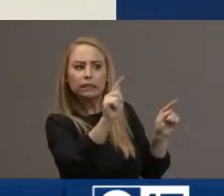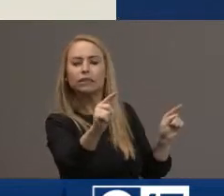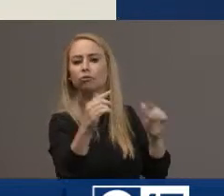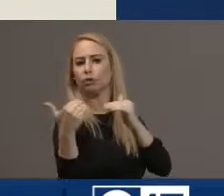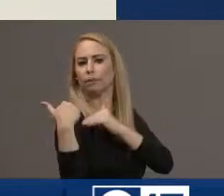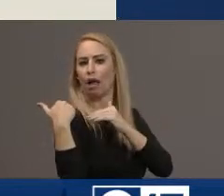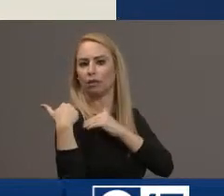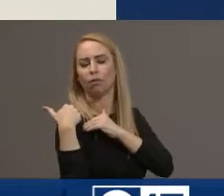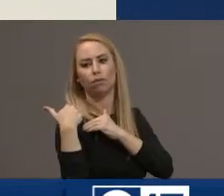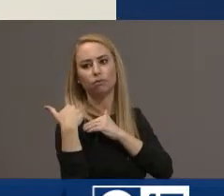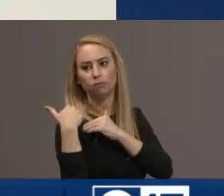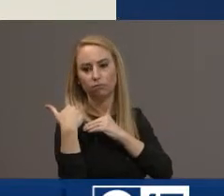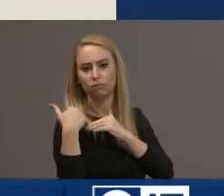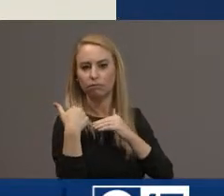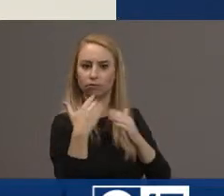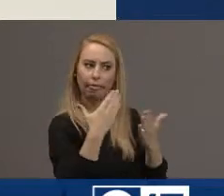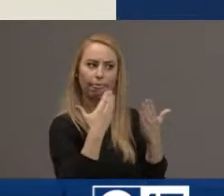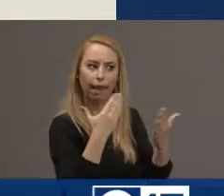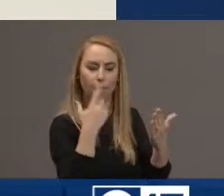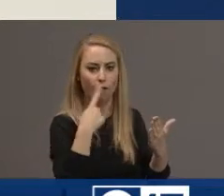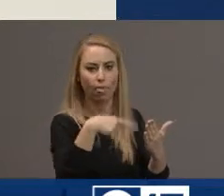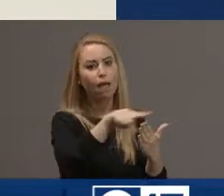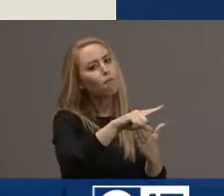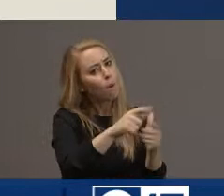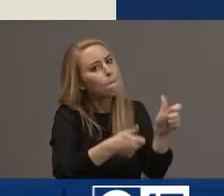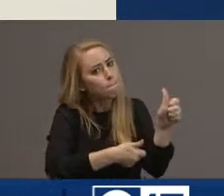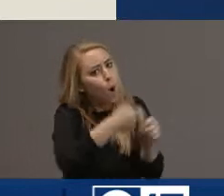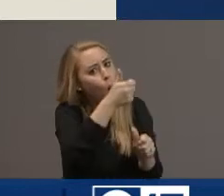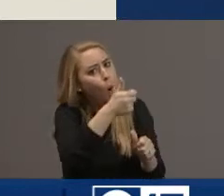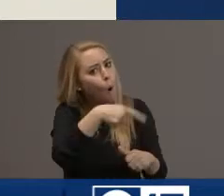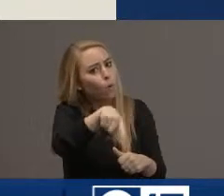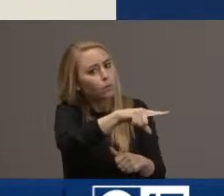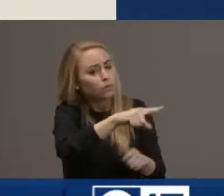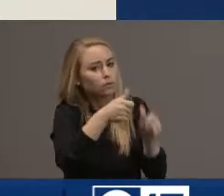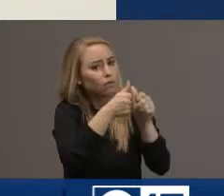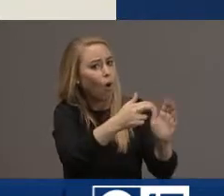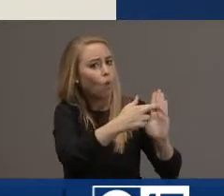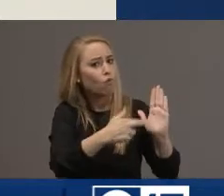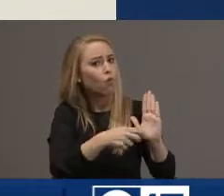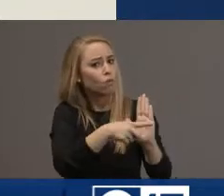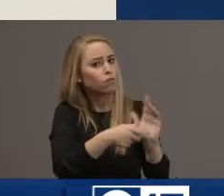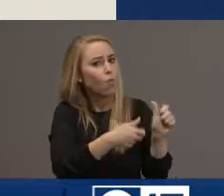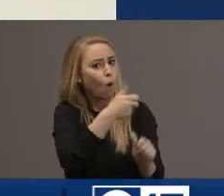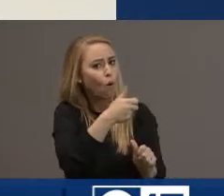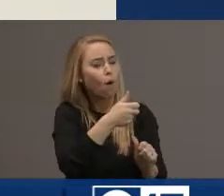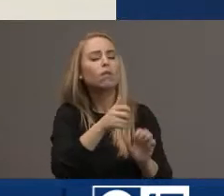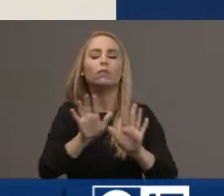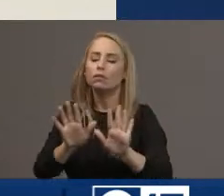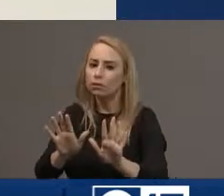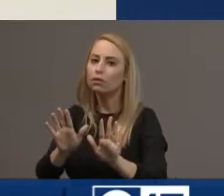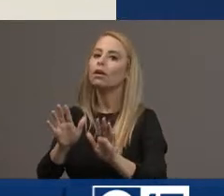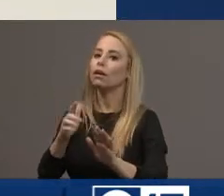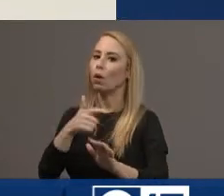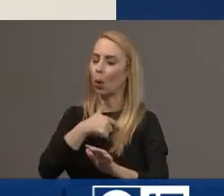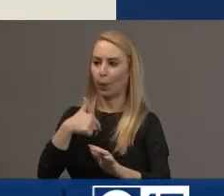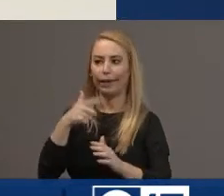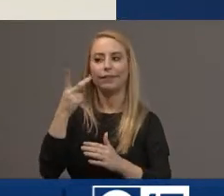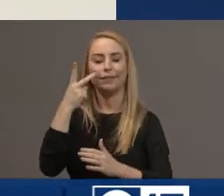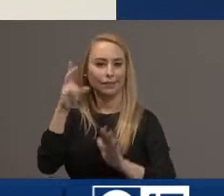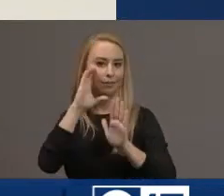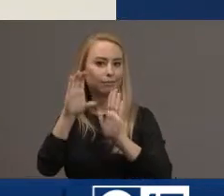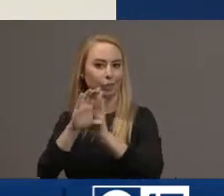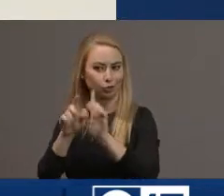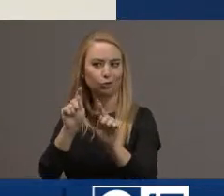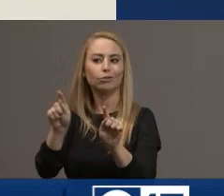acting so responsibly. And that's the overwhelming majority of our businesses. But we have seen pictures